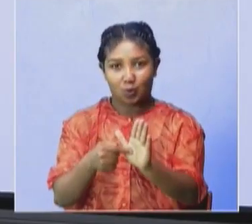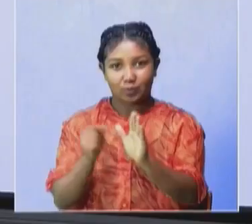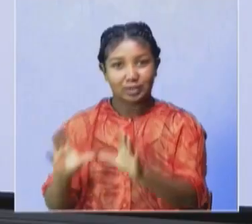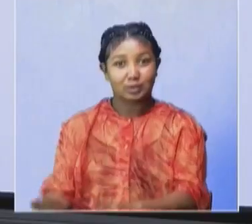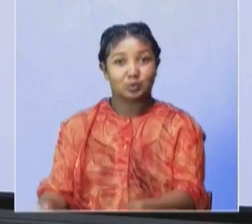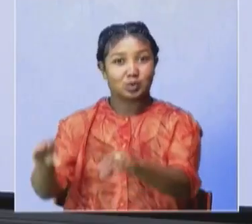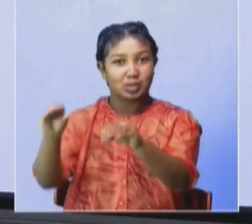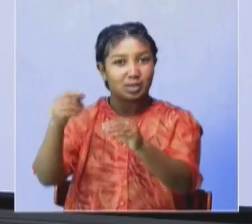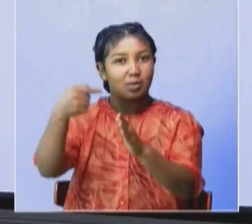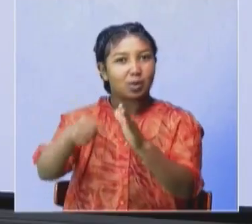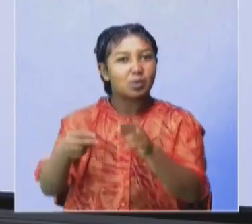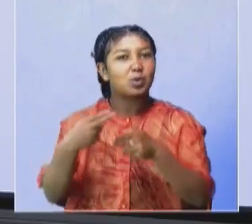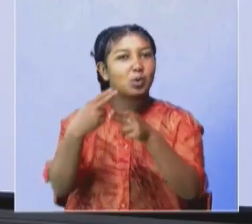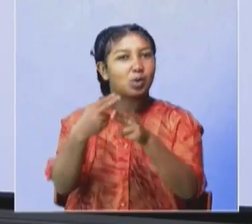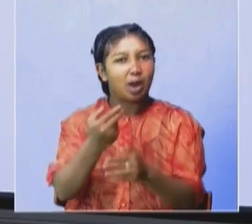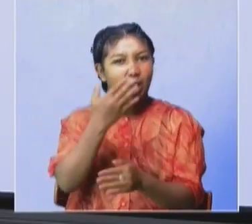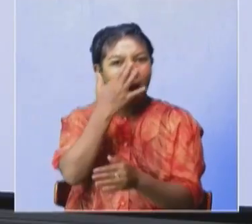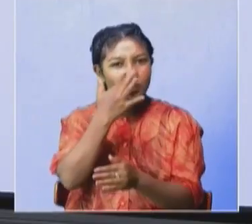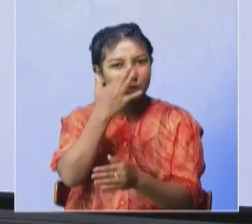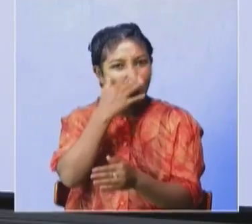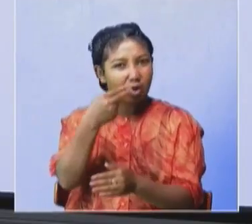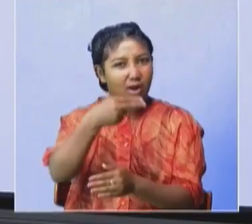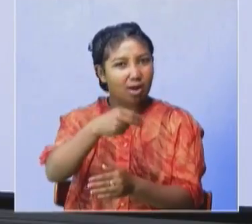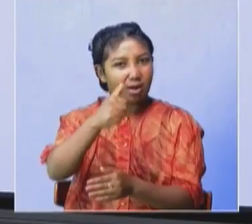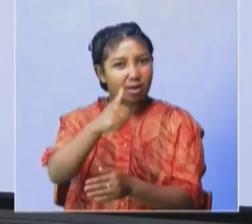Students, what we called about habitual action?